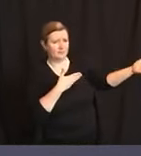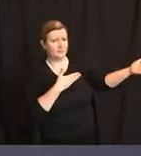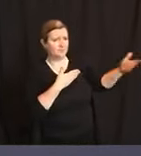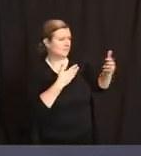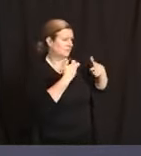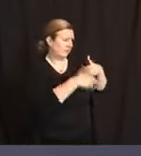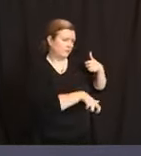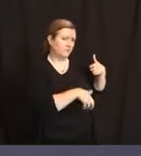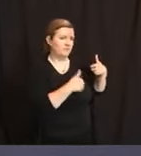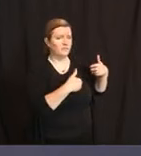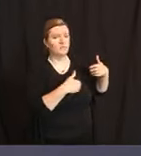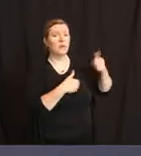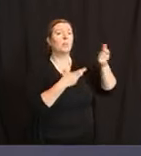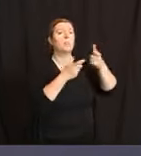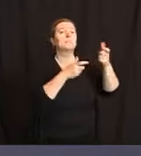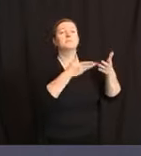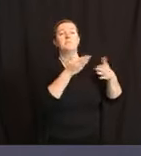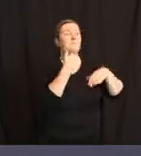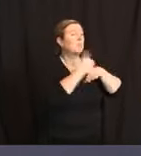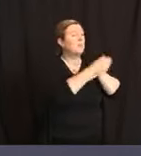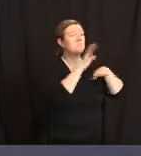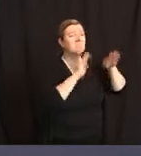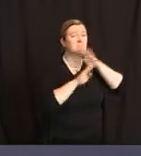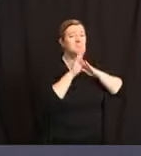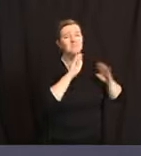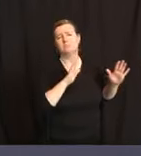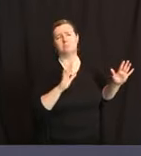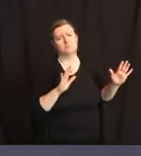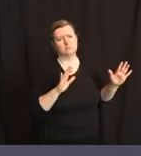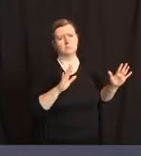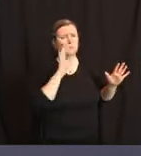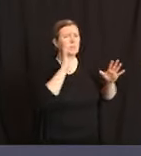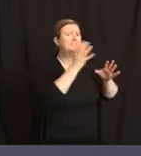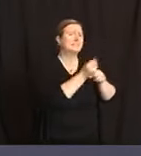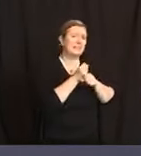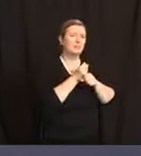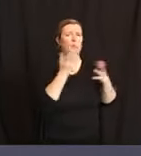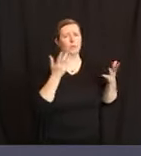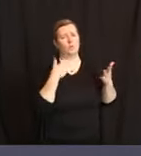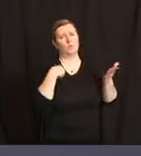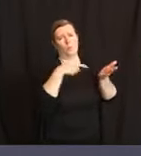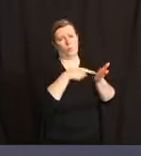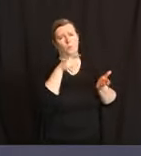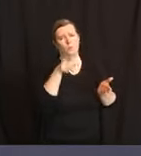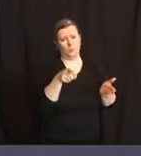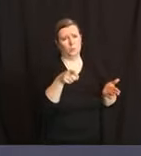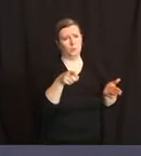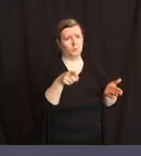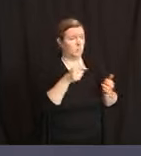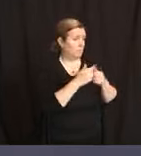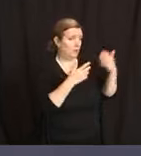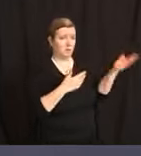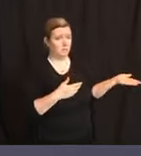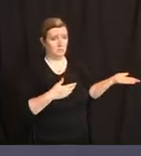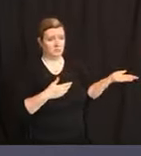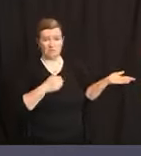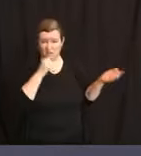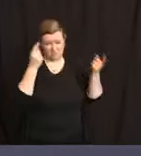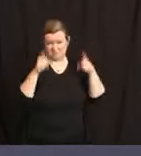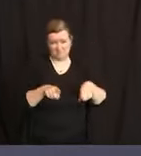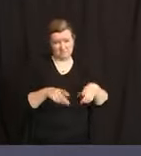you for your frustration, but you will get what is yours. And Rob, that wouldn't happen without you. Pat, thanks to you